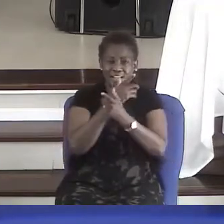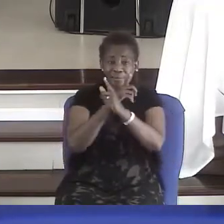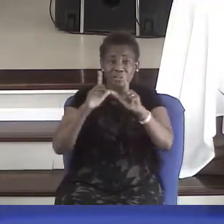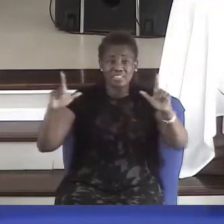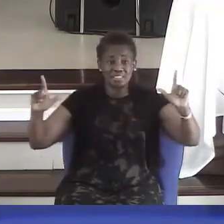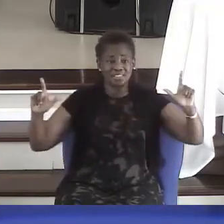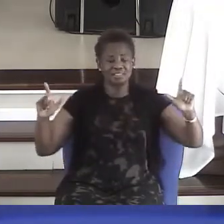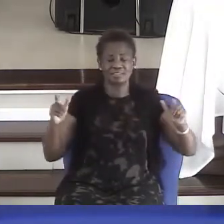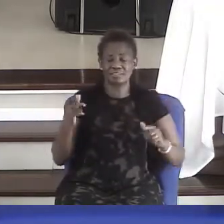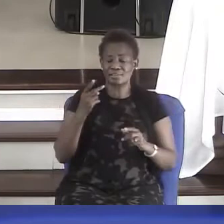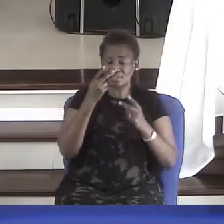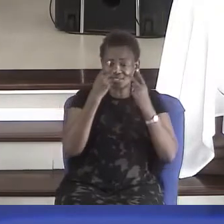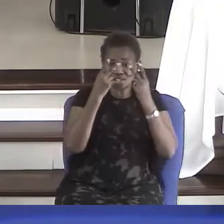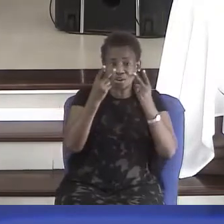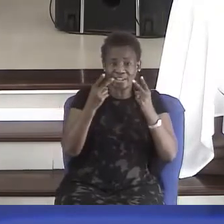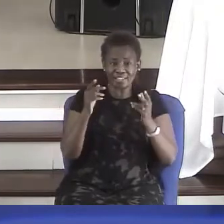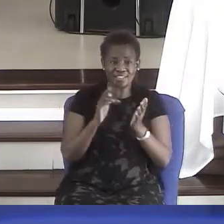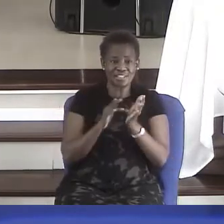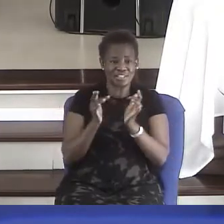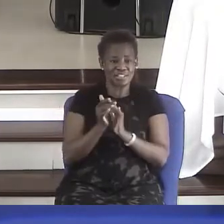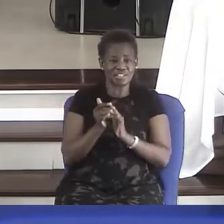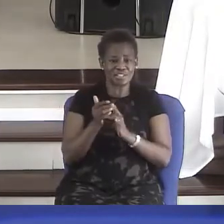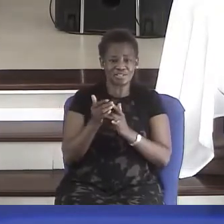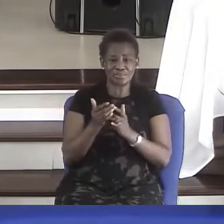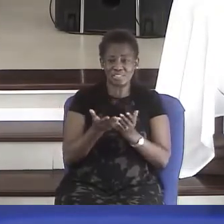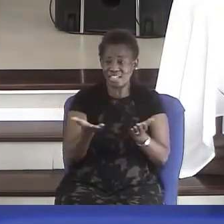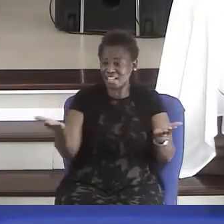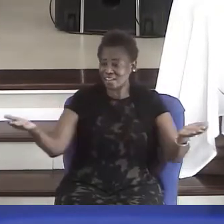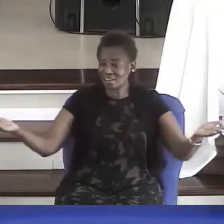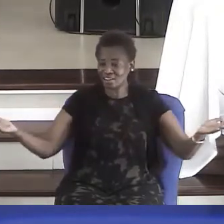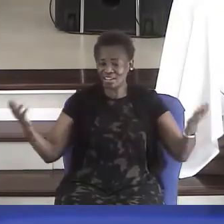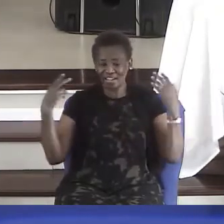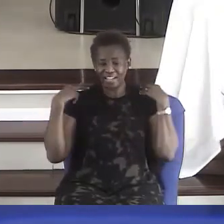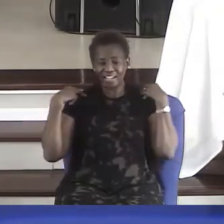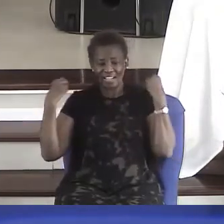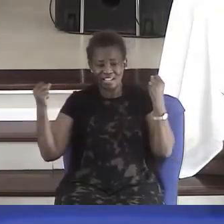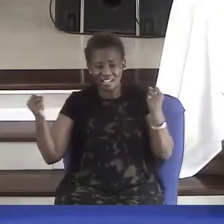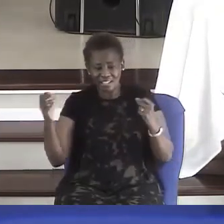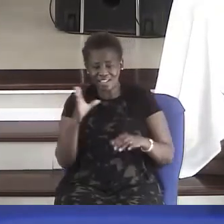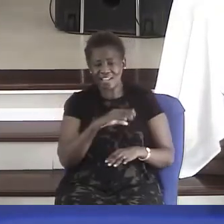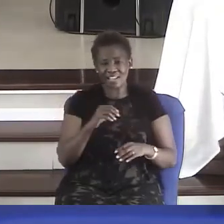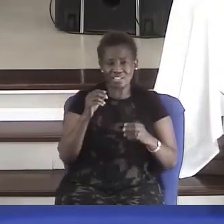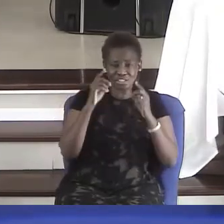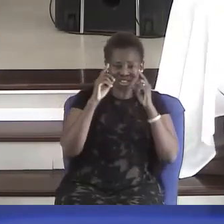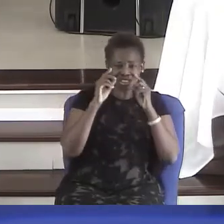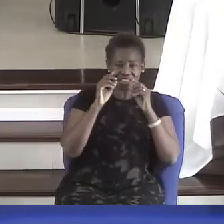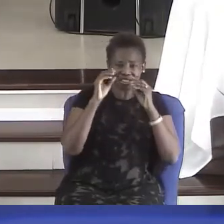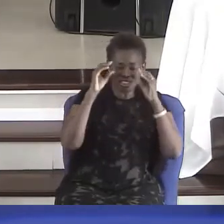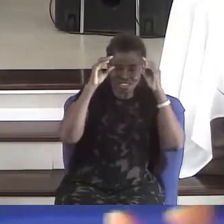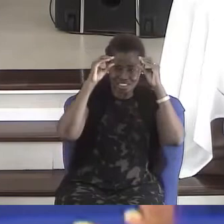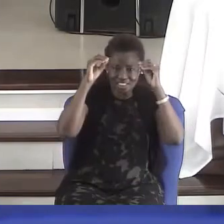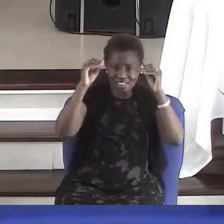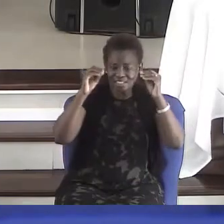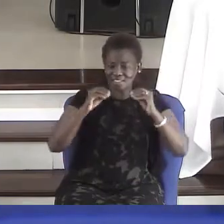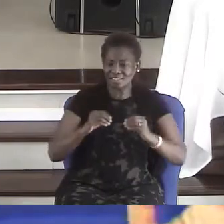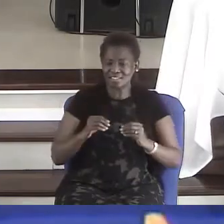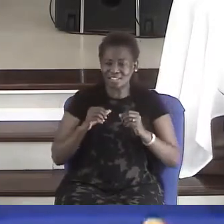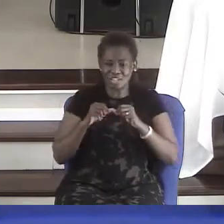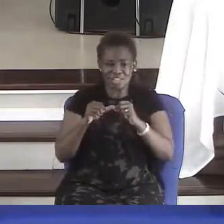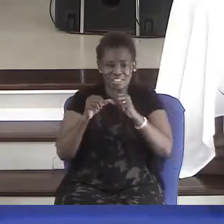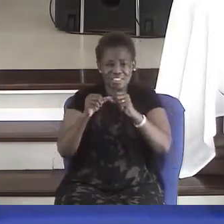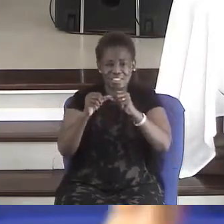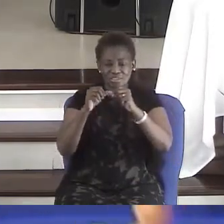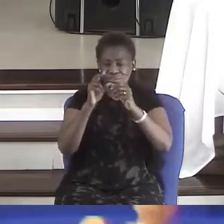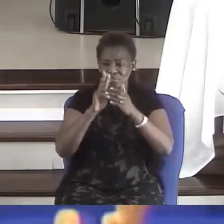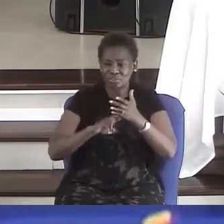Jesus was here, healing and teaching. Read on into the